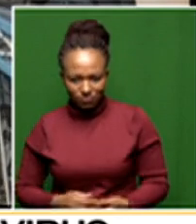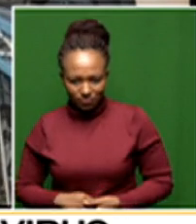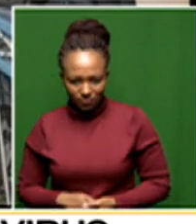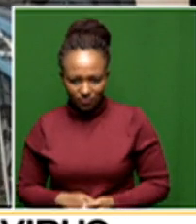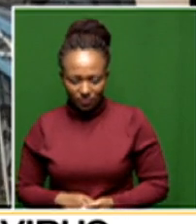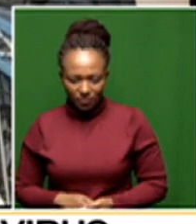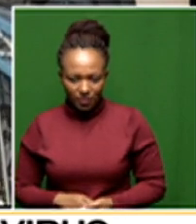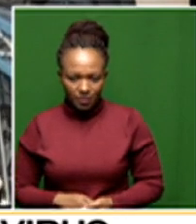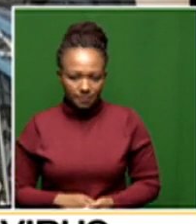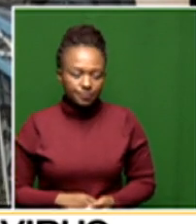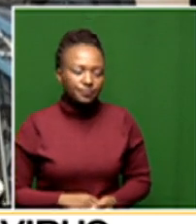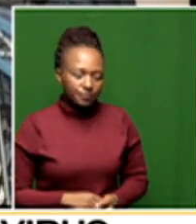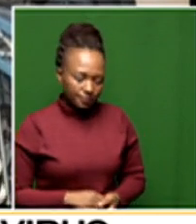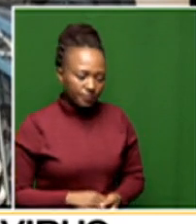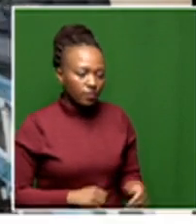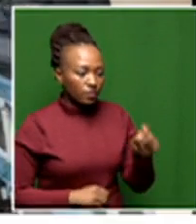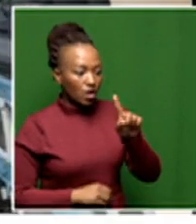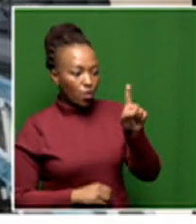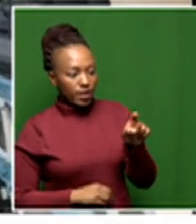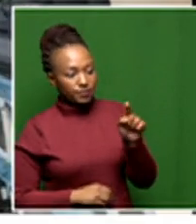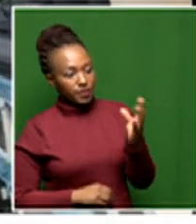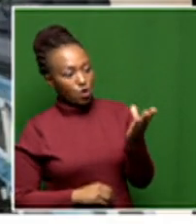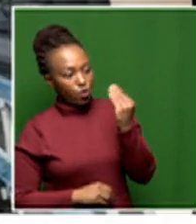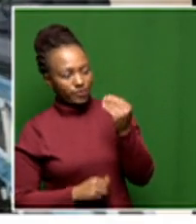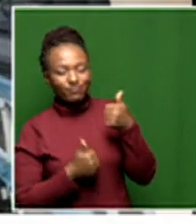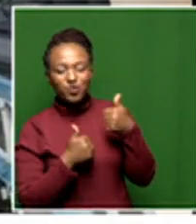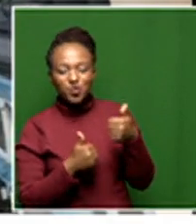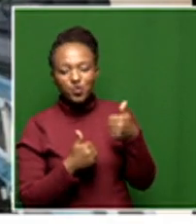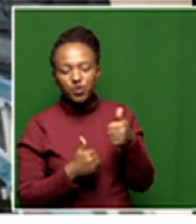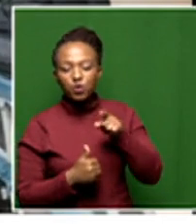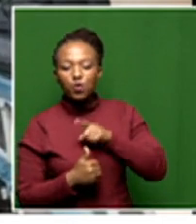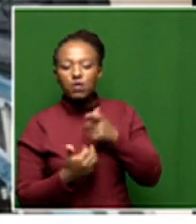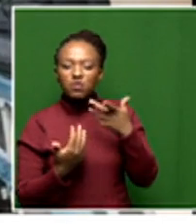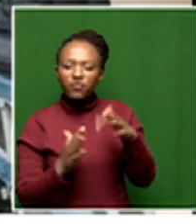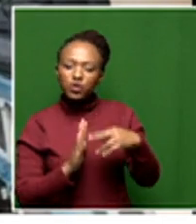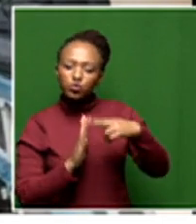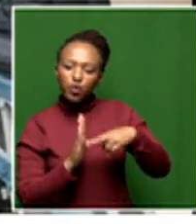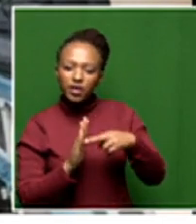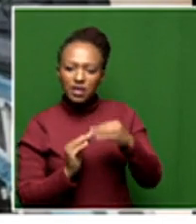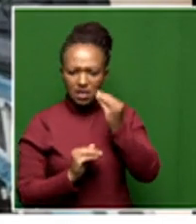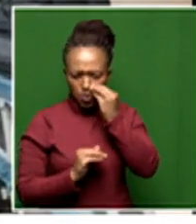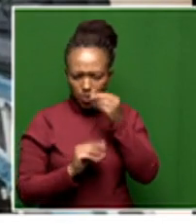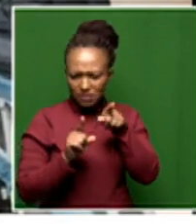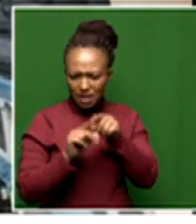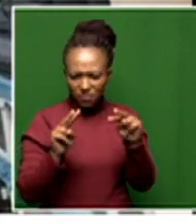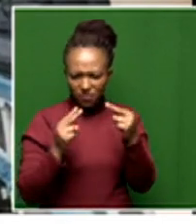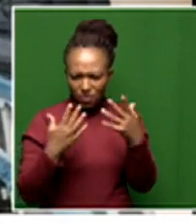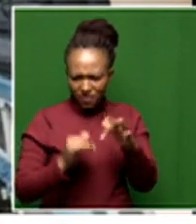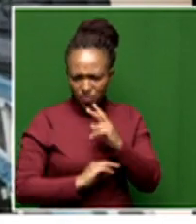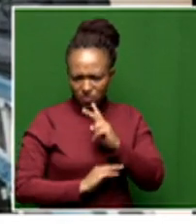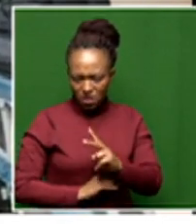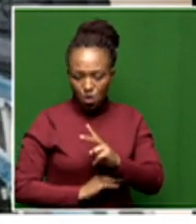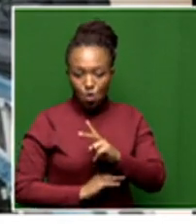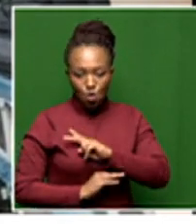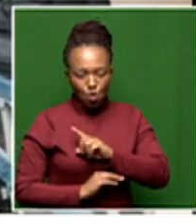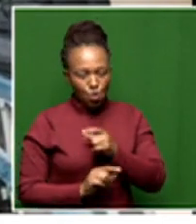So it's a really good question, and you know, the whole, I mean, you would have read in the news, and I'm sure your viewers would have seen just how